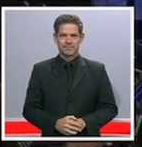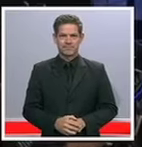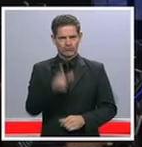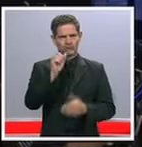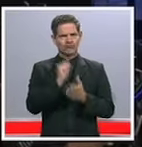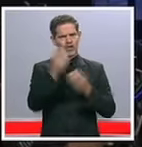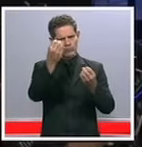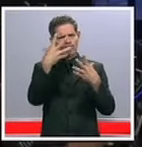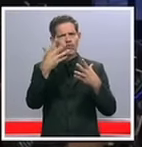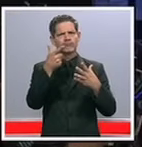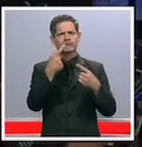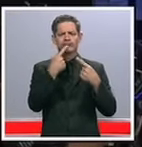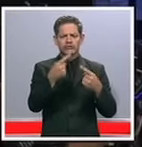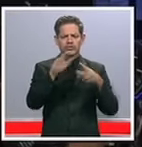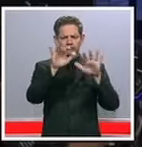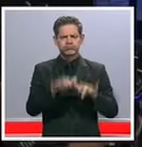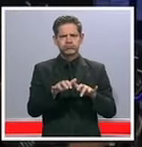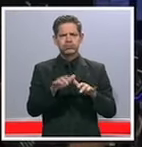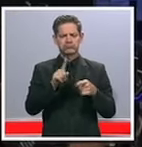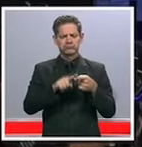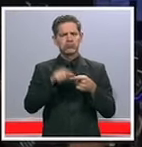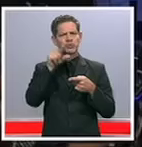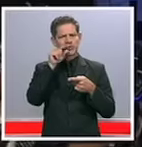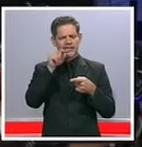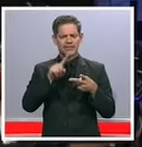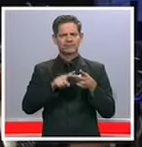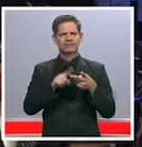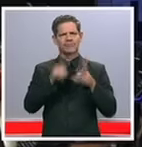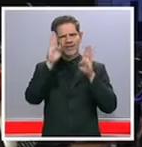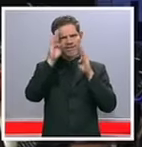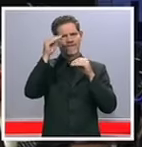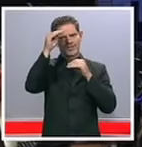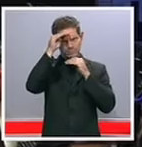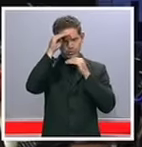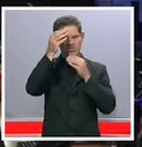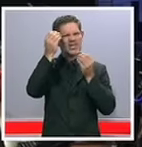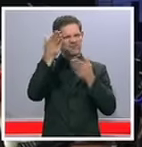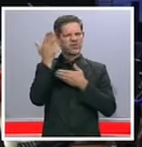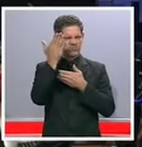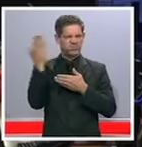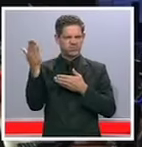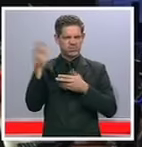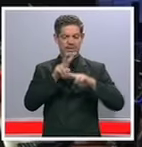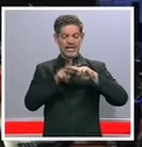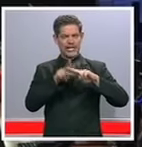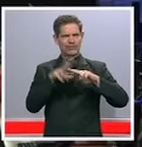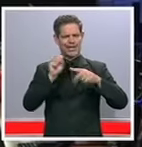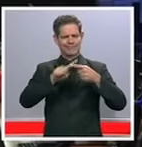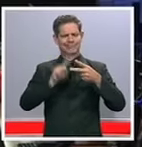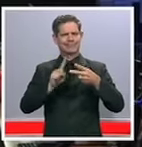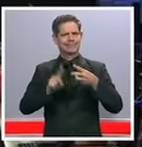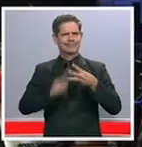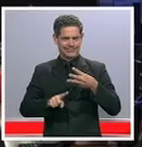Remember, you can have a say on any of our stories. Do find us on Twitter and Facebook. That's at eNews Direct, using the hashtags MaizePrice